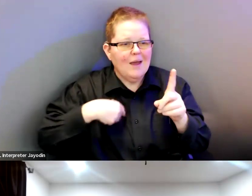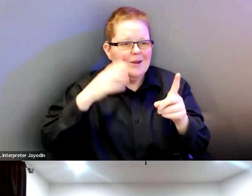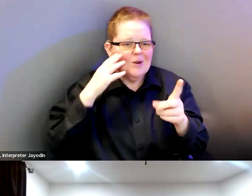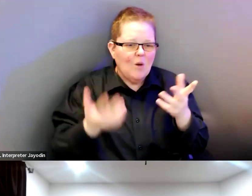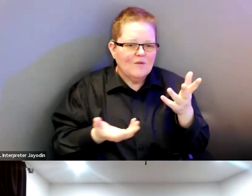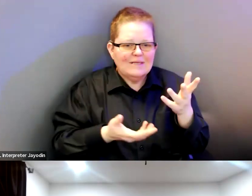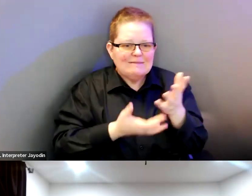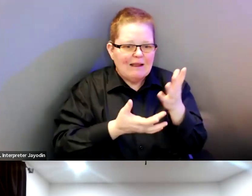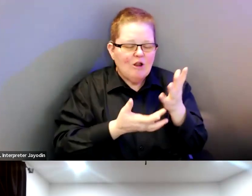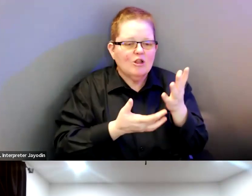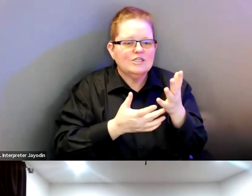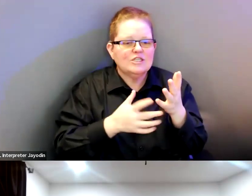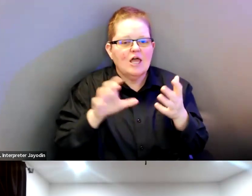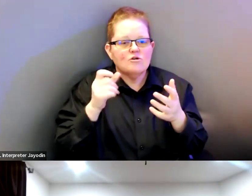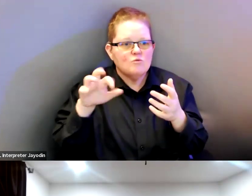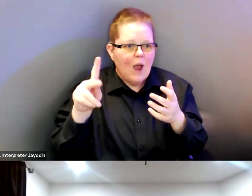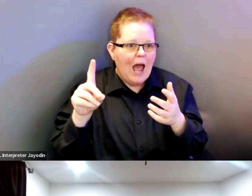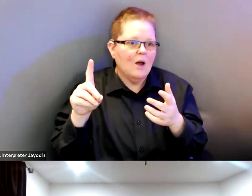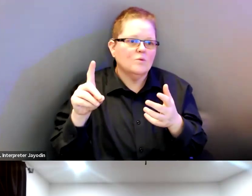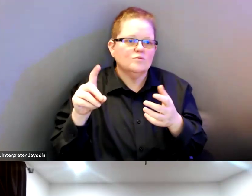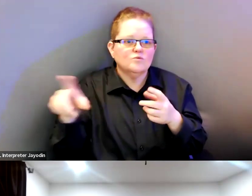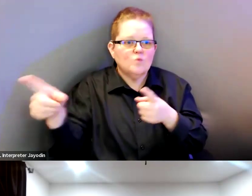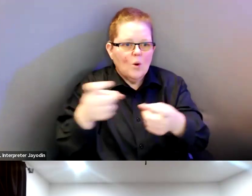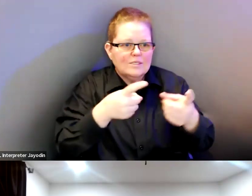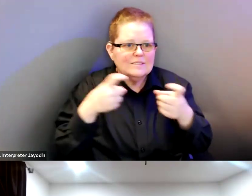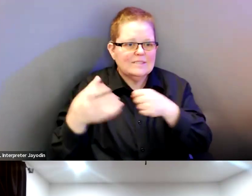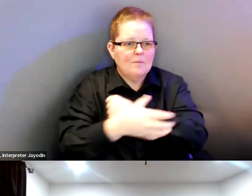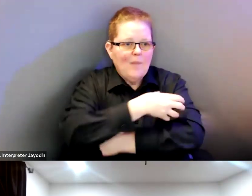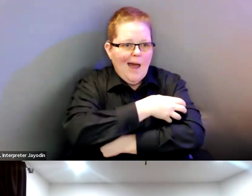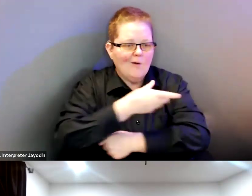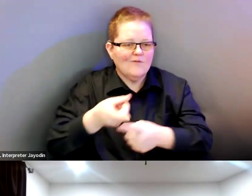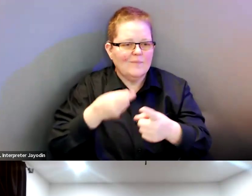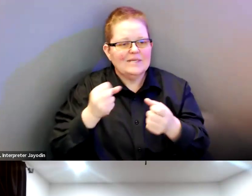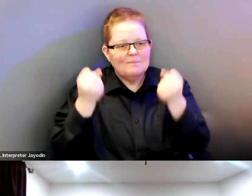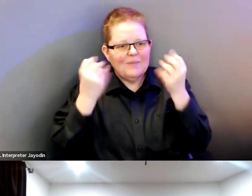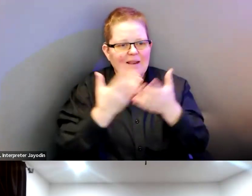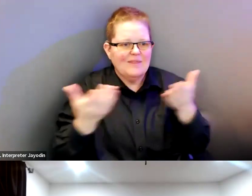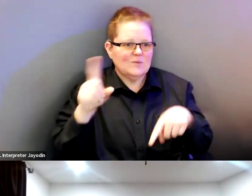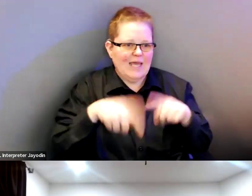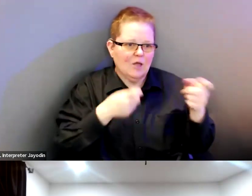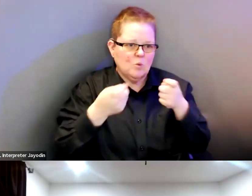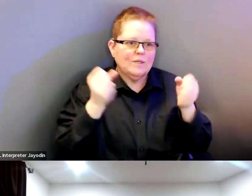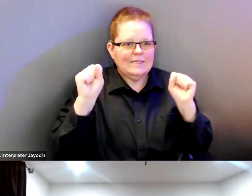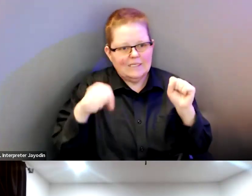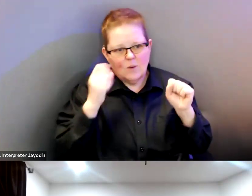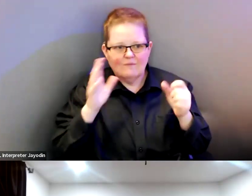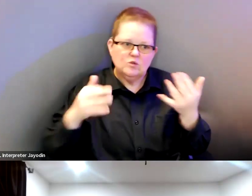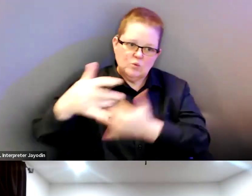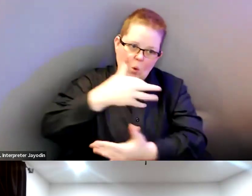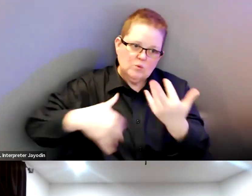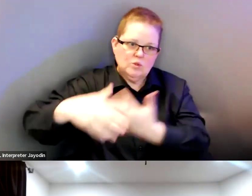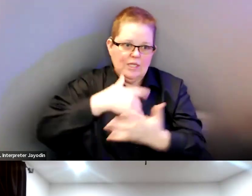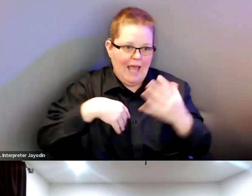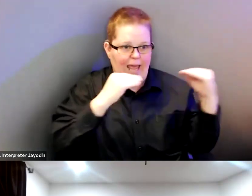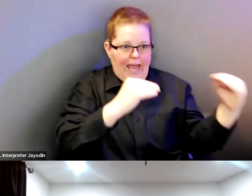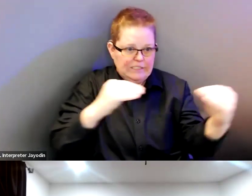be crowdsourcing the power of that. So yeah, there's a lot outside our control. Yes, we'll have to do a lot of socializing and really educating people of